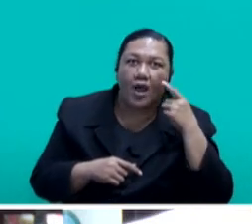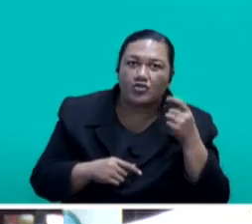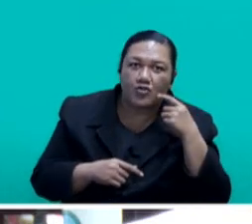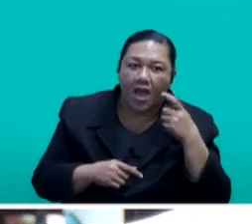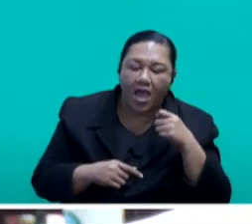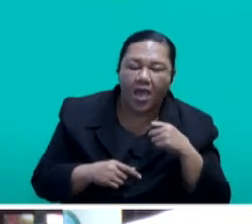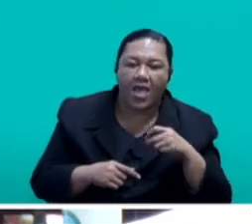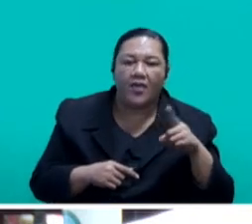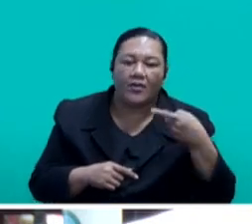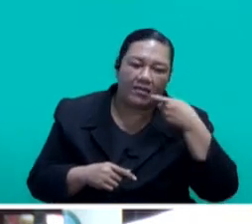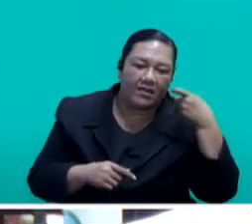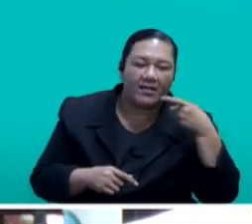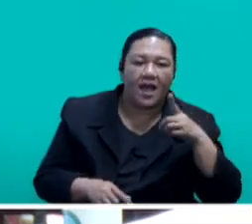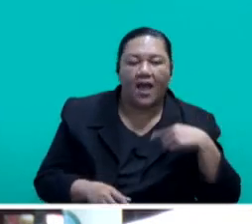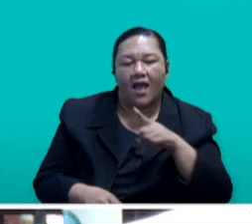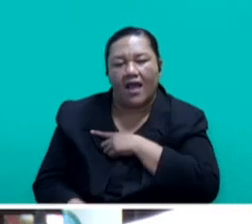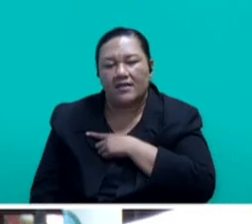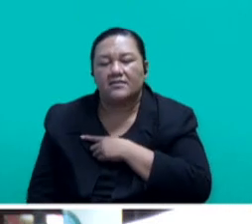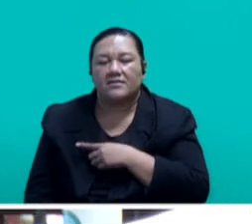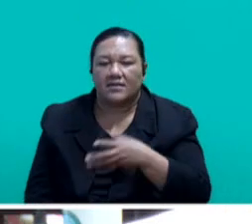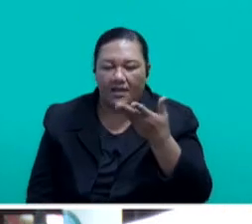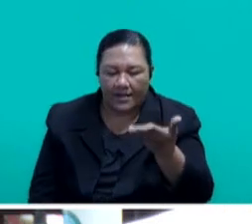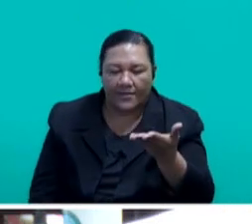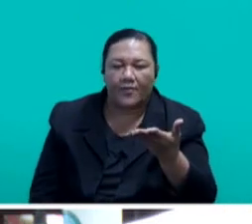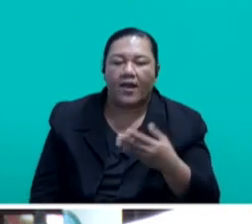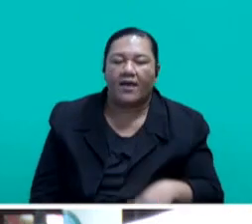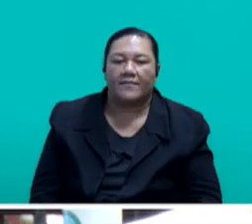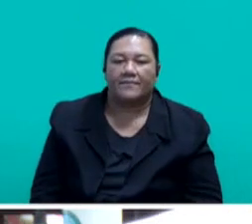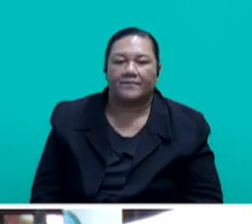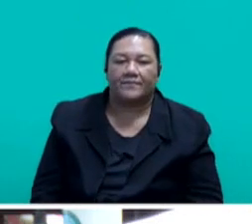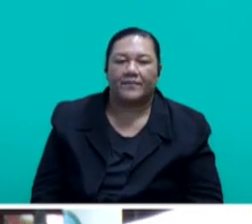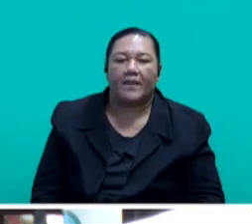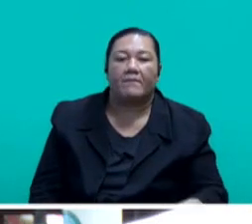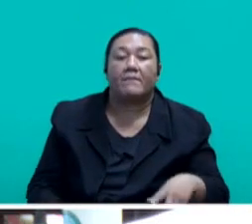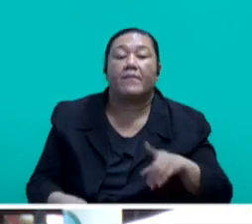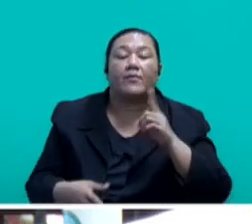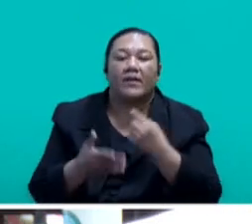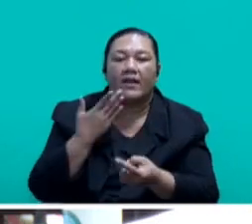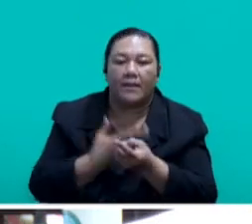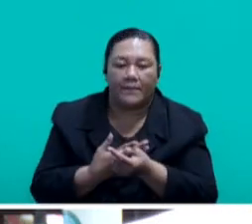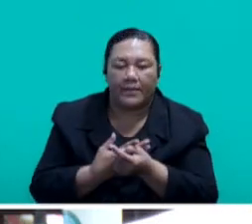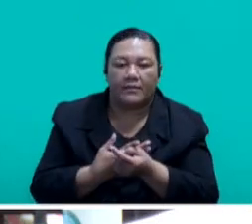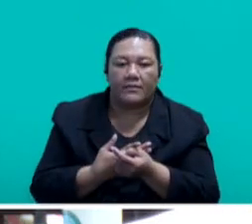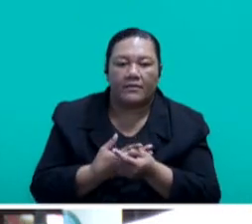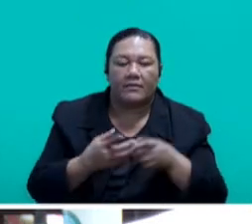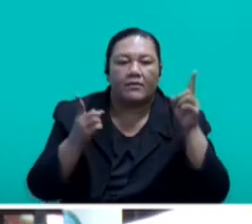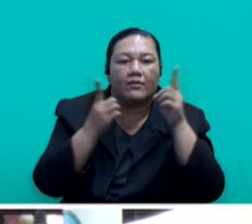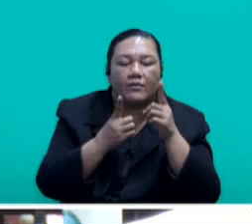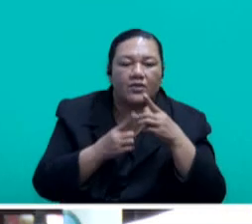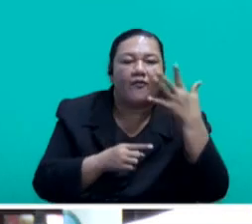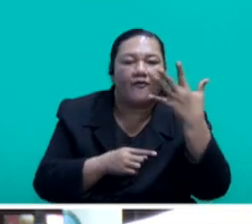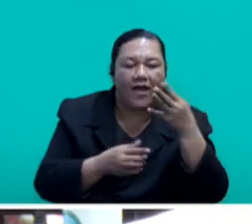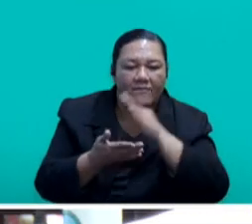breath, shortchanged the people of Fiji by close to $5 billion in their